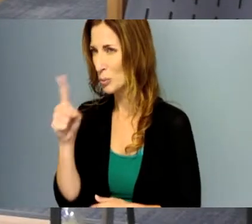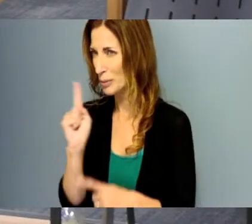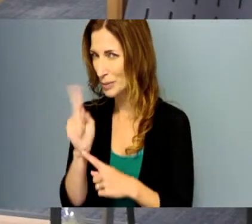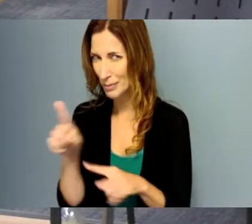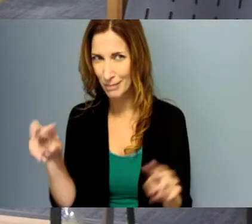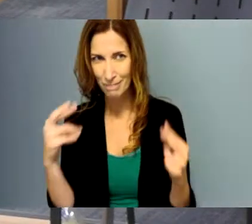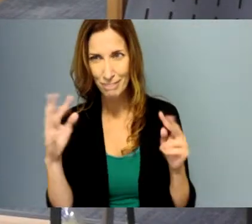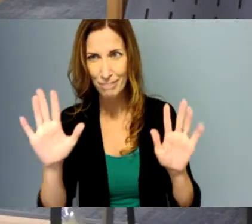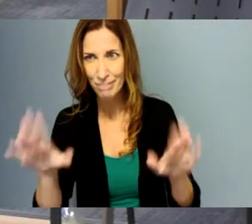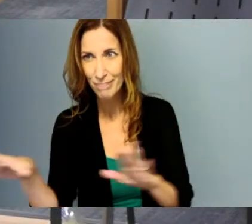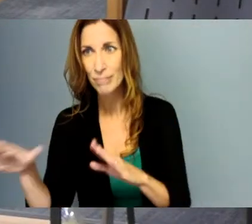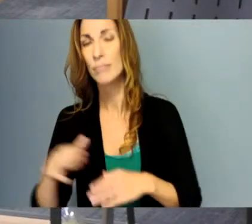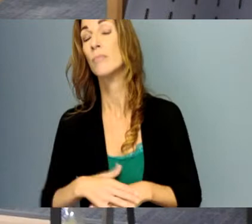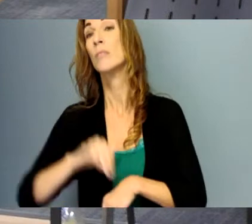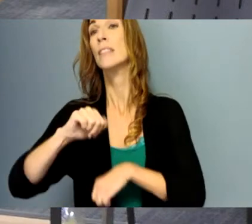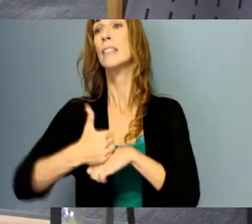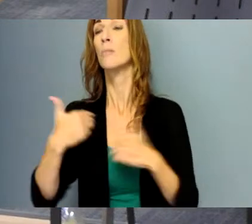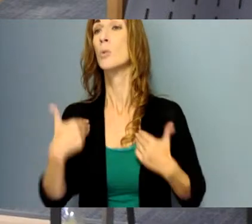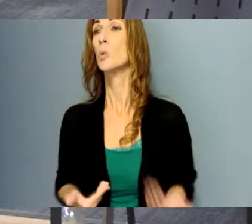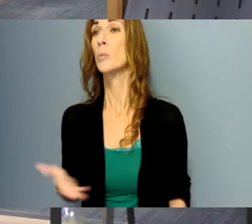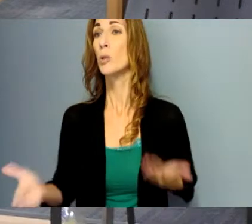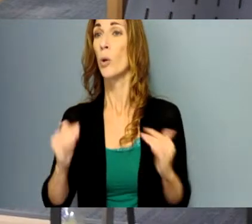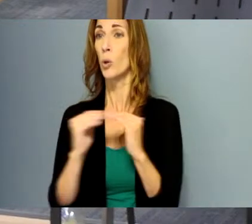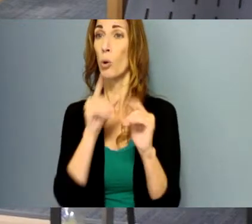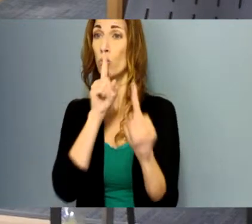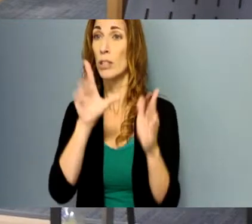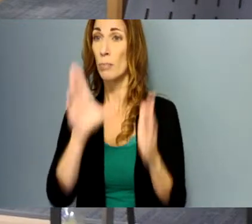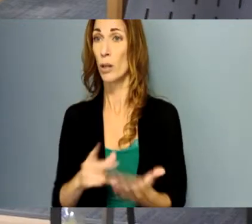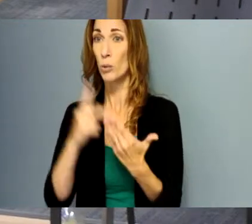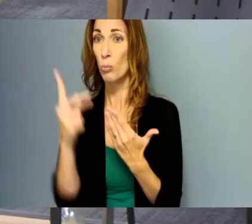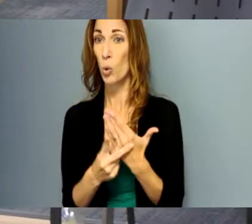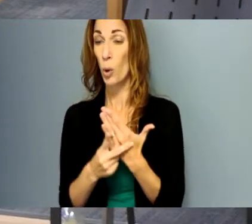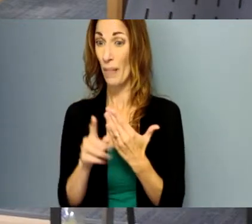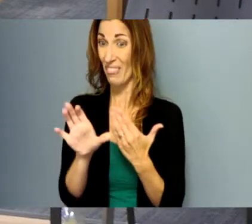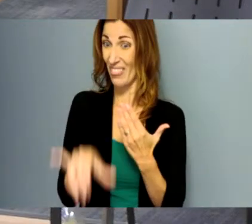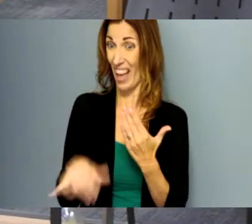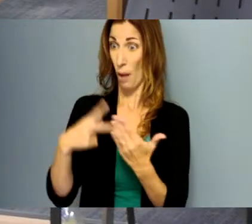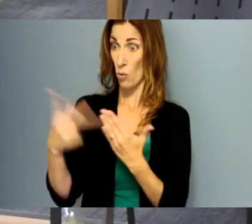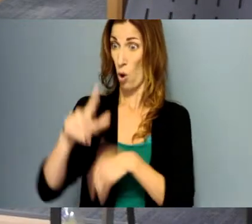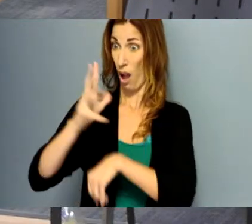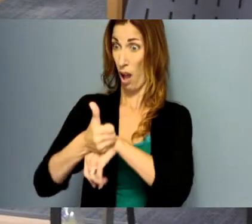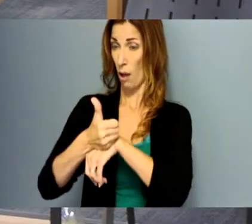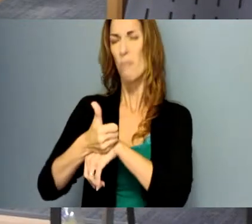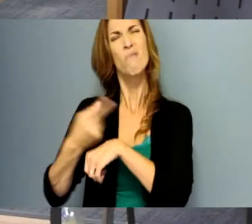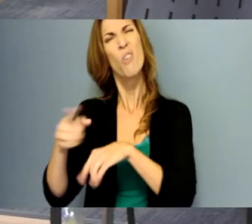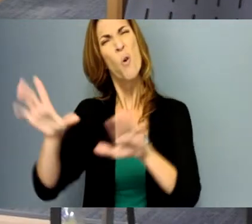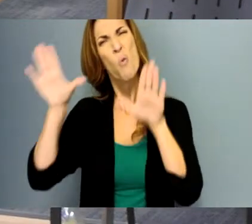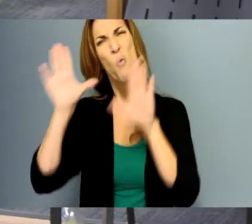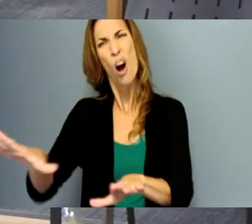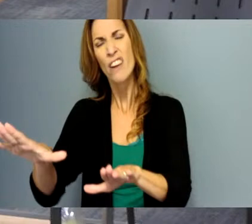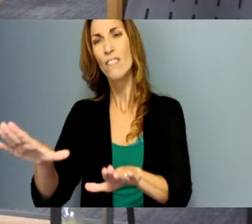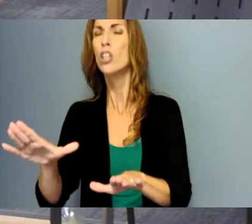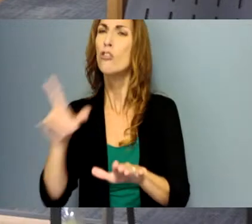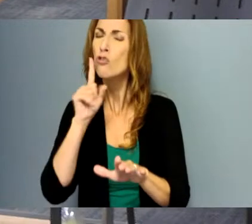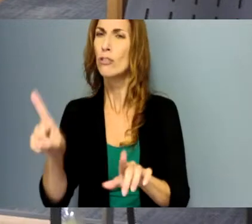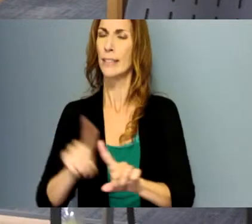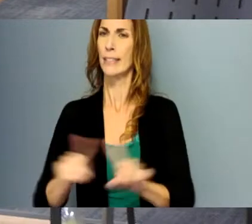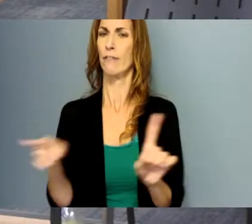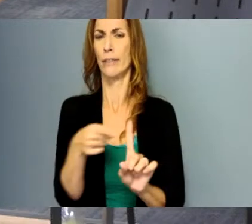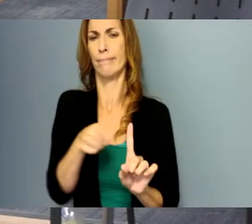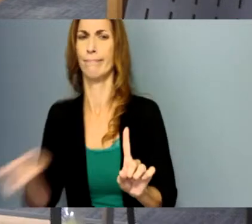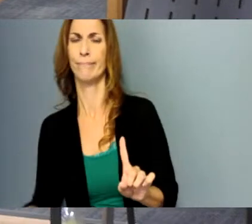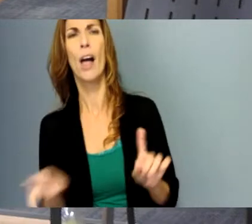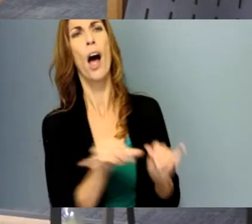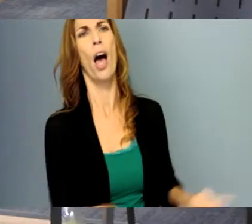In establishing the Human Service Co-Responder Program, you have done something truly wonderful. You stepped outside the box that so